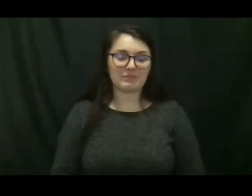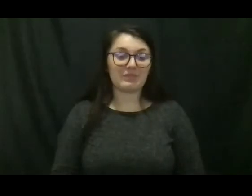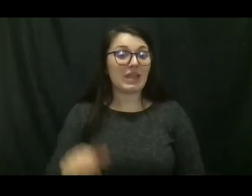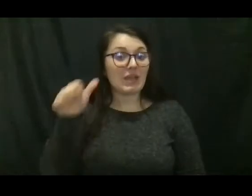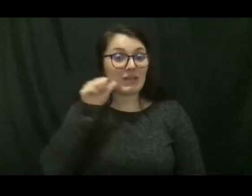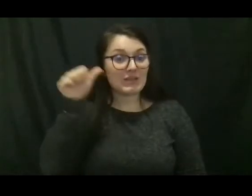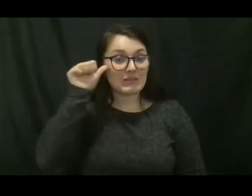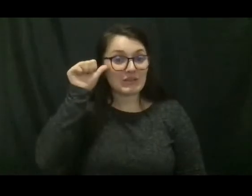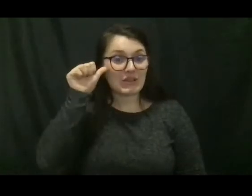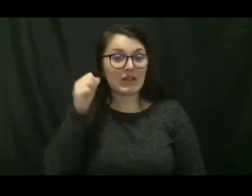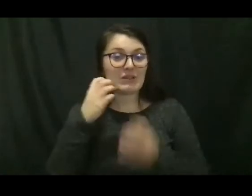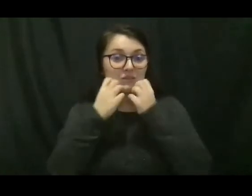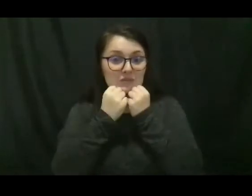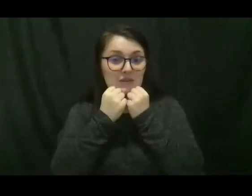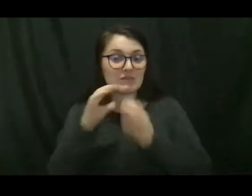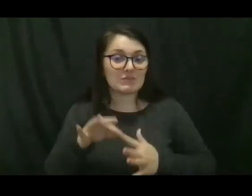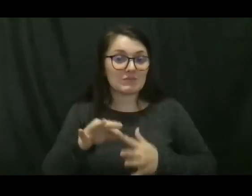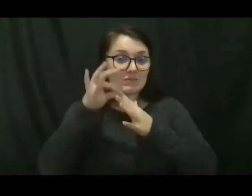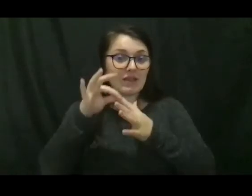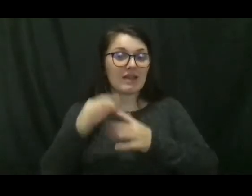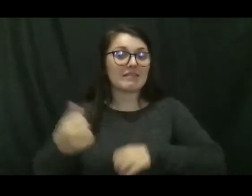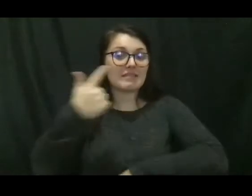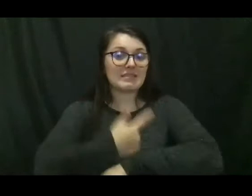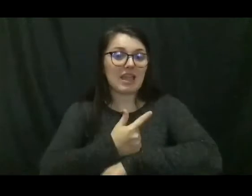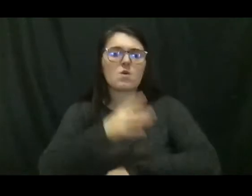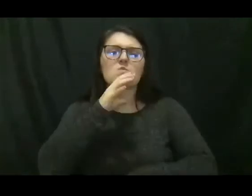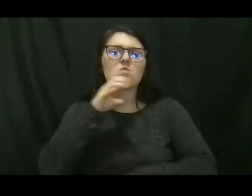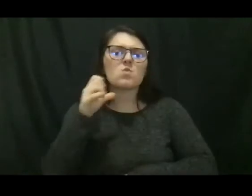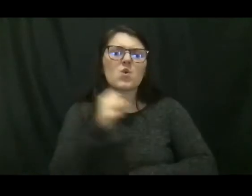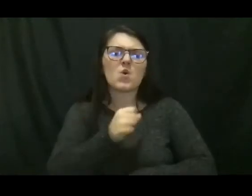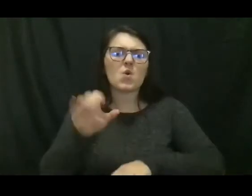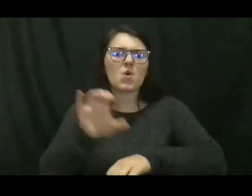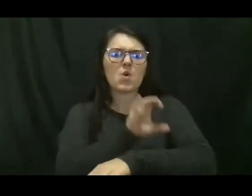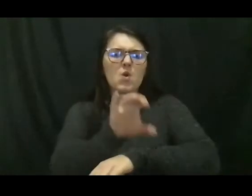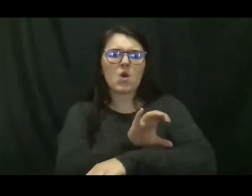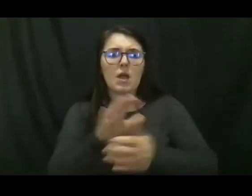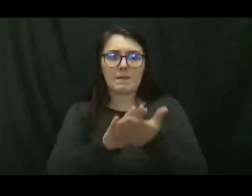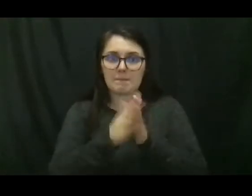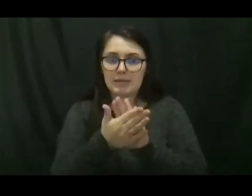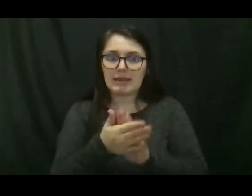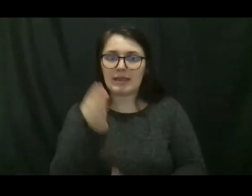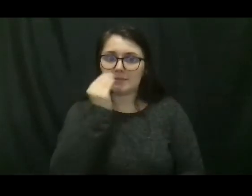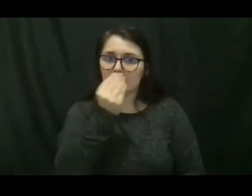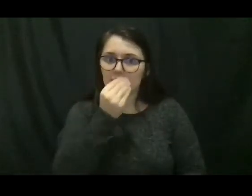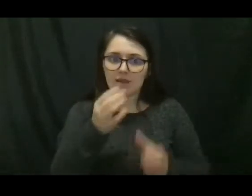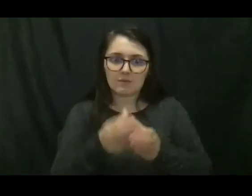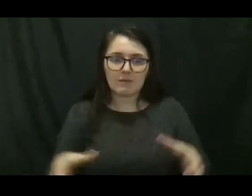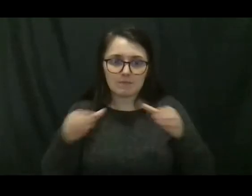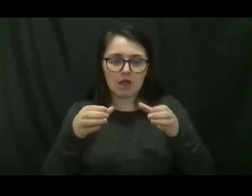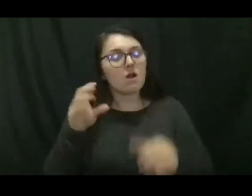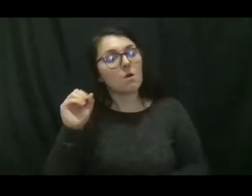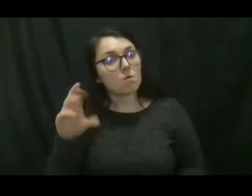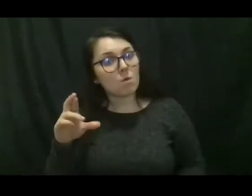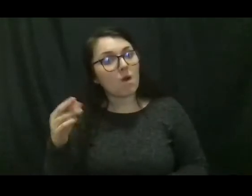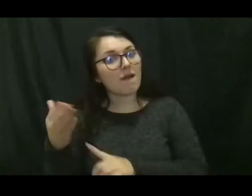Yesterday's treasure of the day was an old computer that almost became a flower pot. Johnny's idea, or a fish tank,